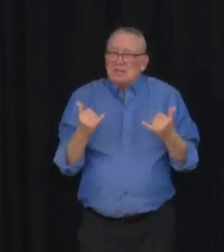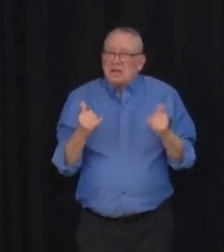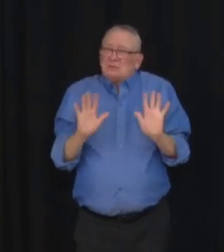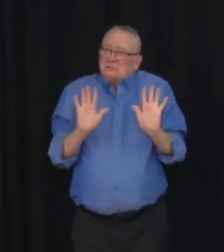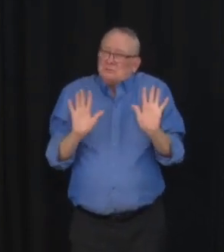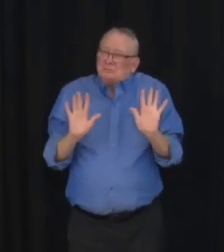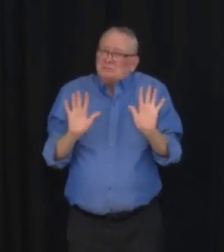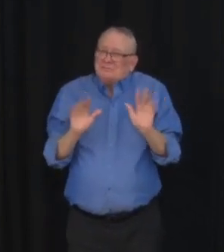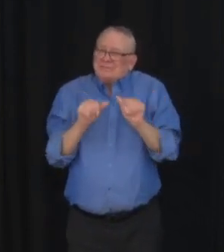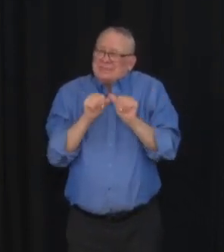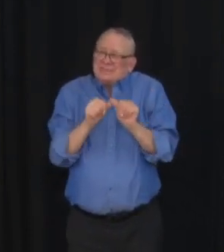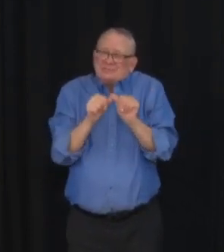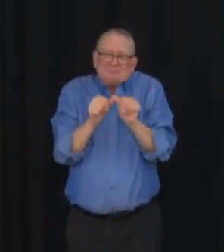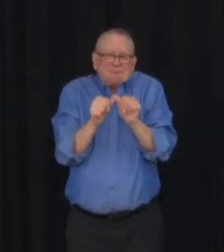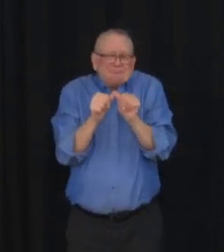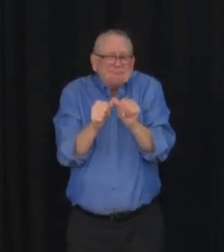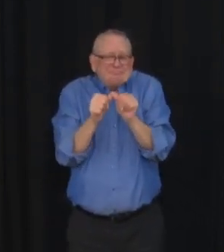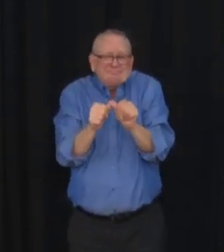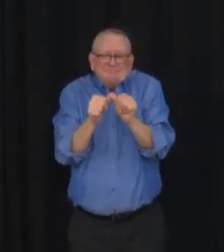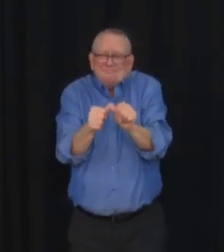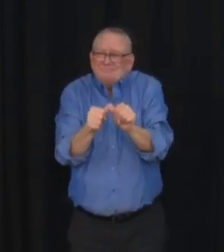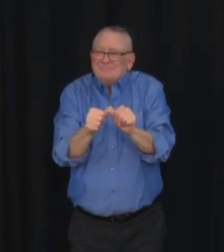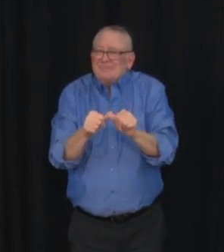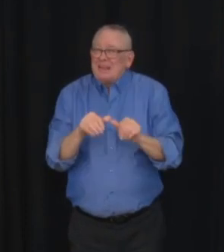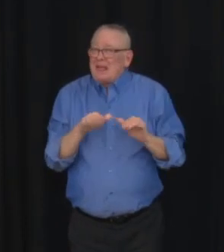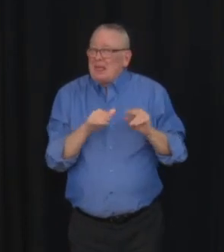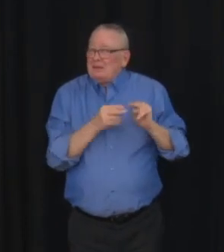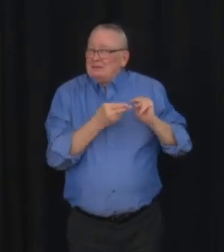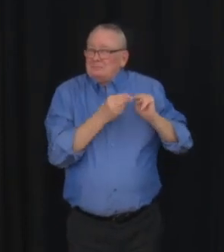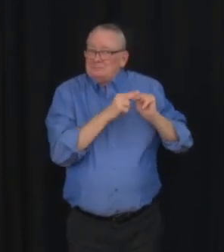seen a significant bump so far,